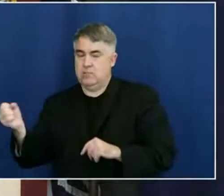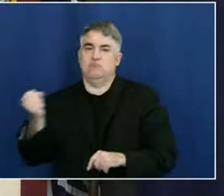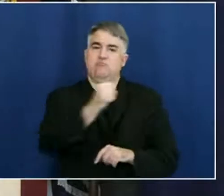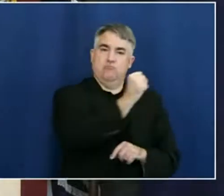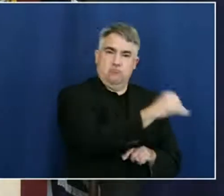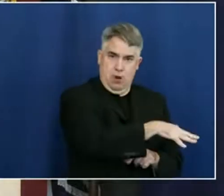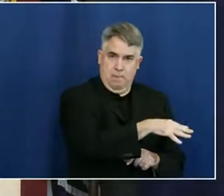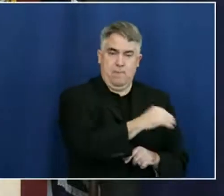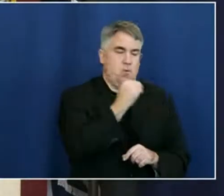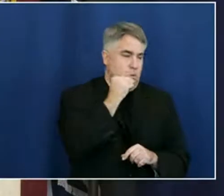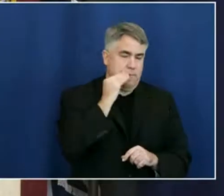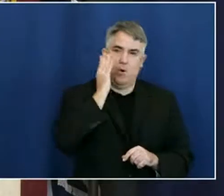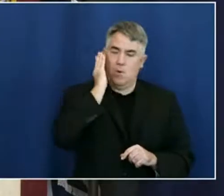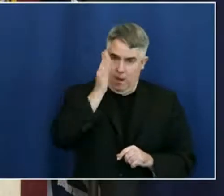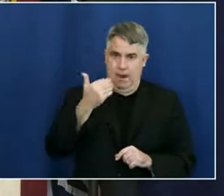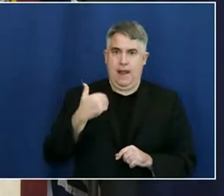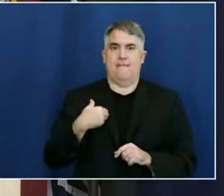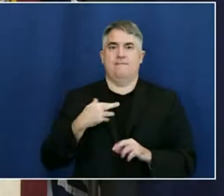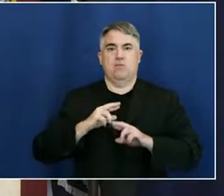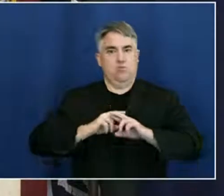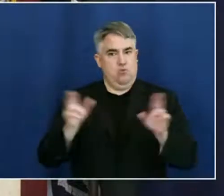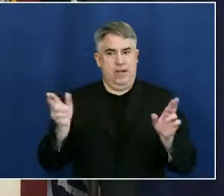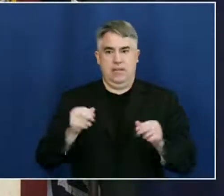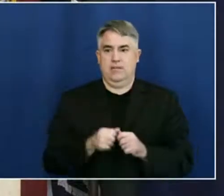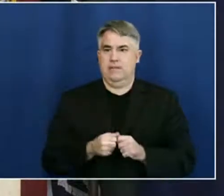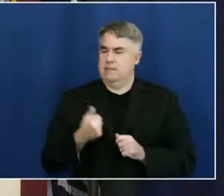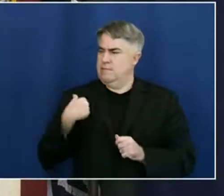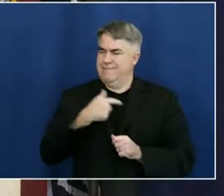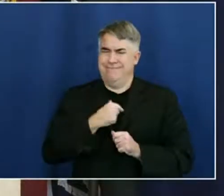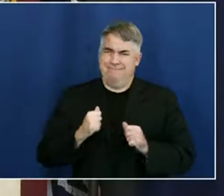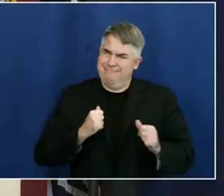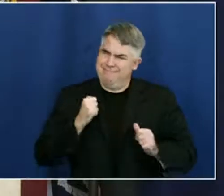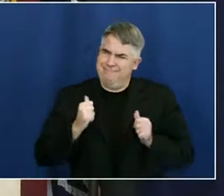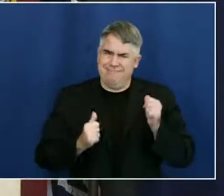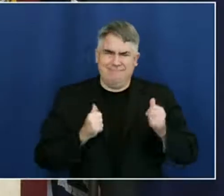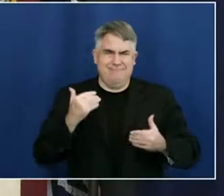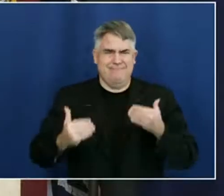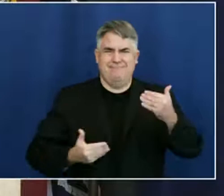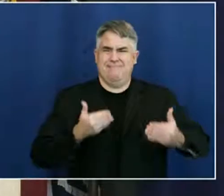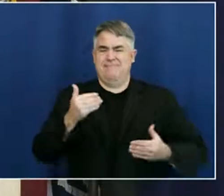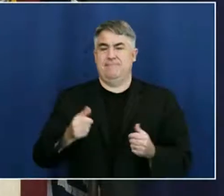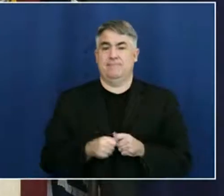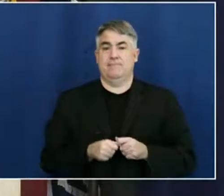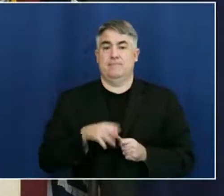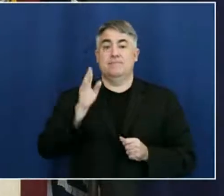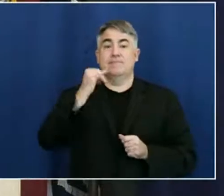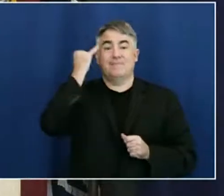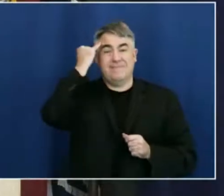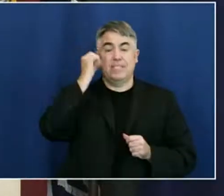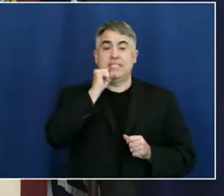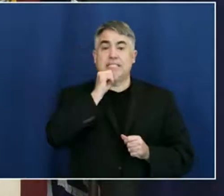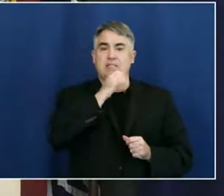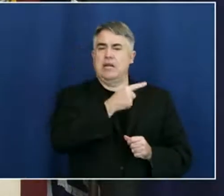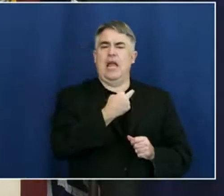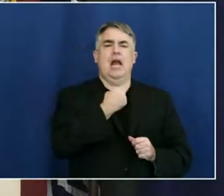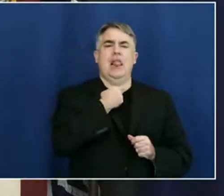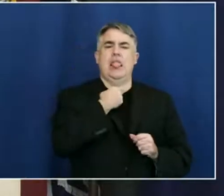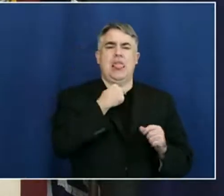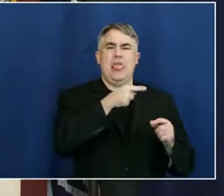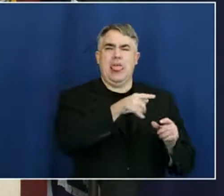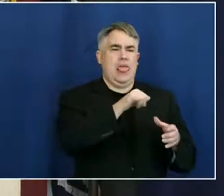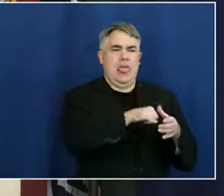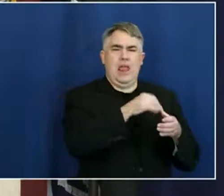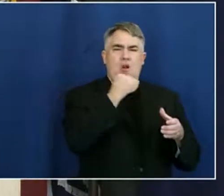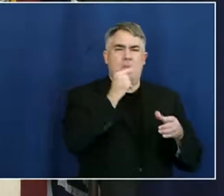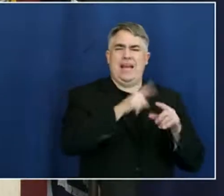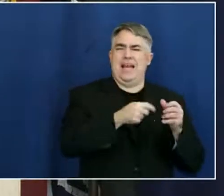are scheduling those and doing those. For our seniors who are homebound, who cannot leave their home, even if transportation was available through